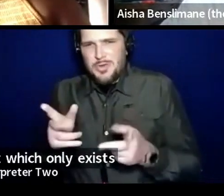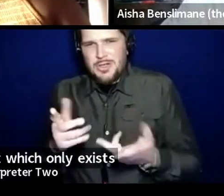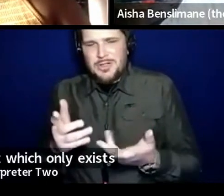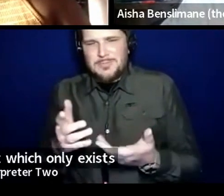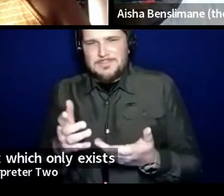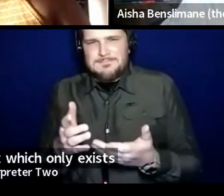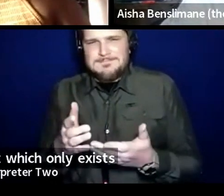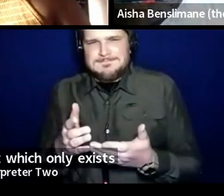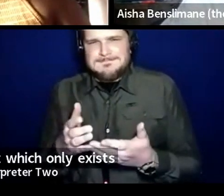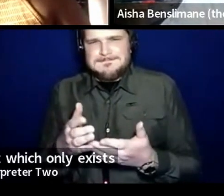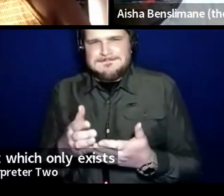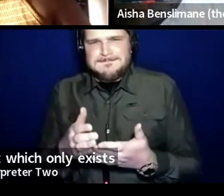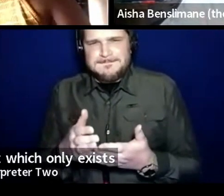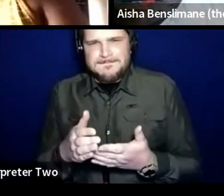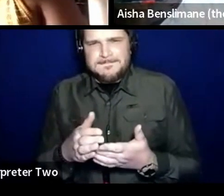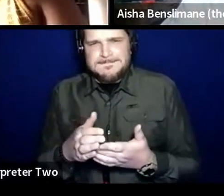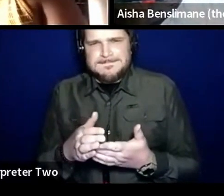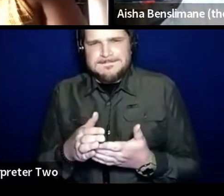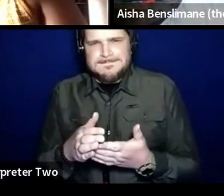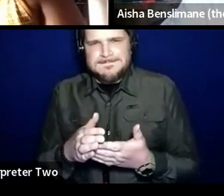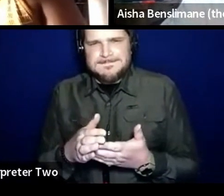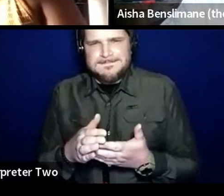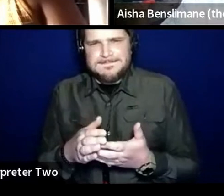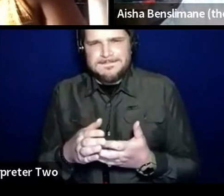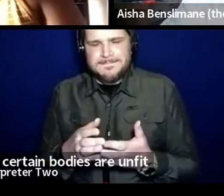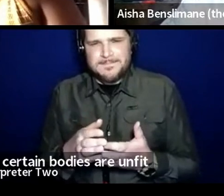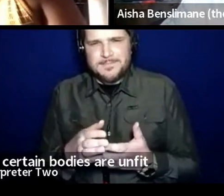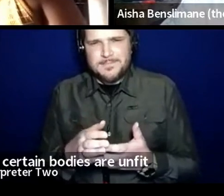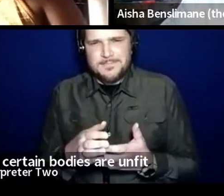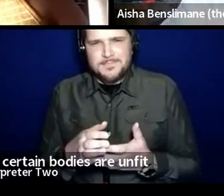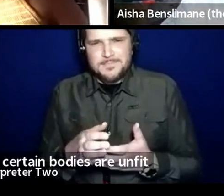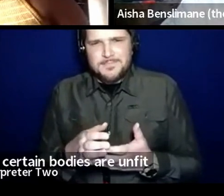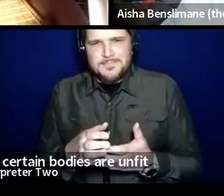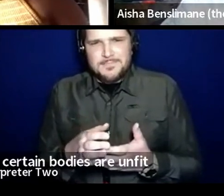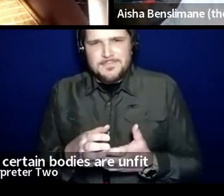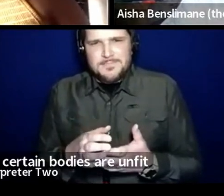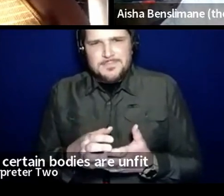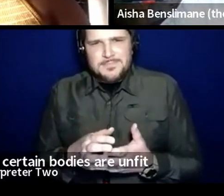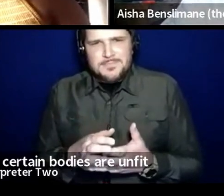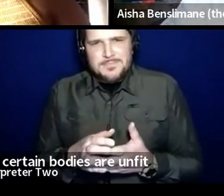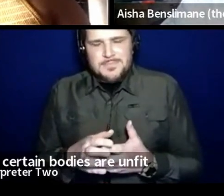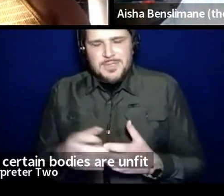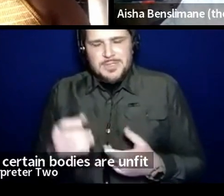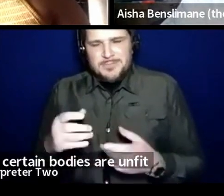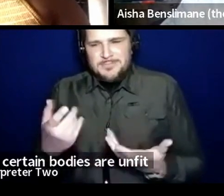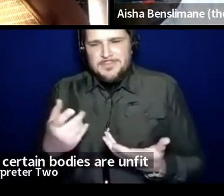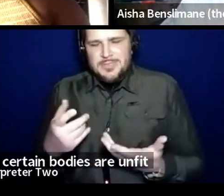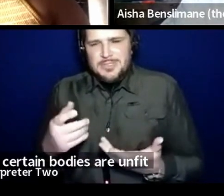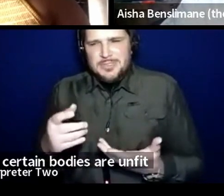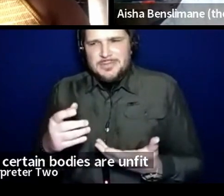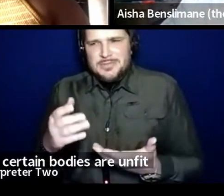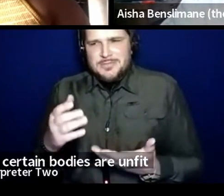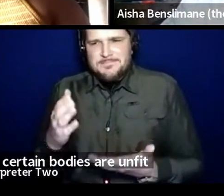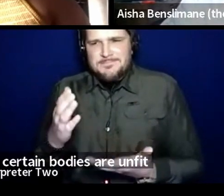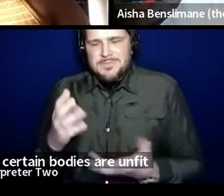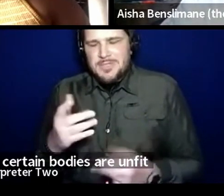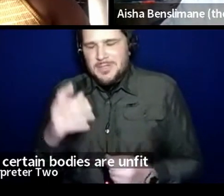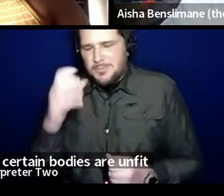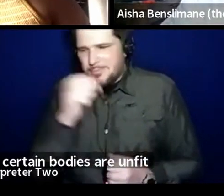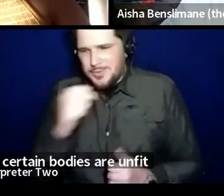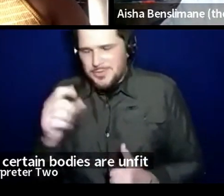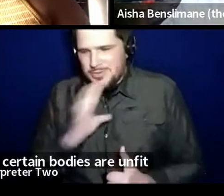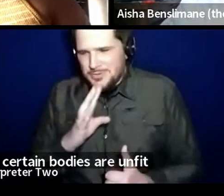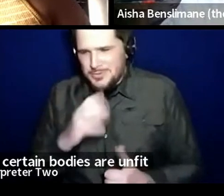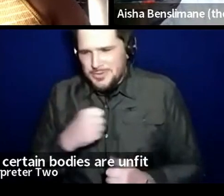it kind of impairs an ability to kind of make decisions on your own and make housing decisions on your own,